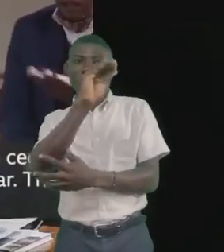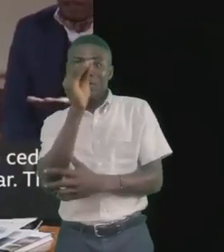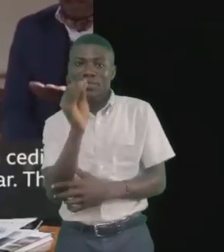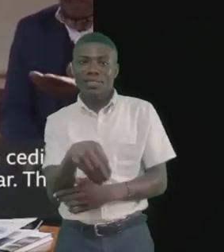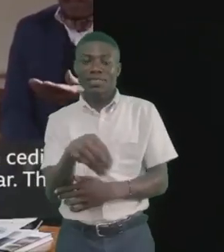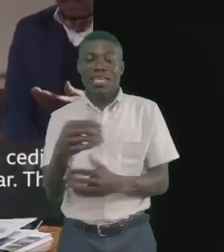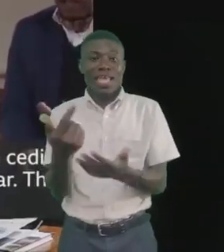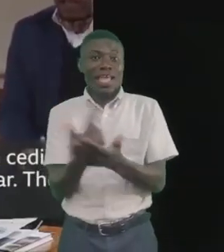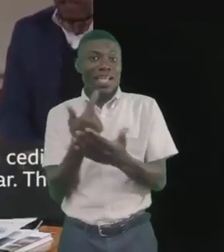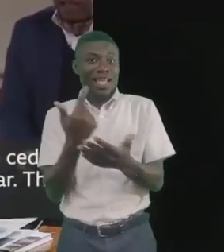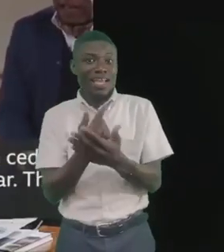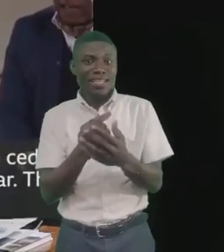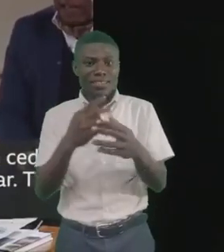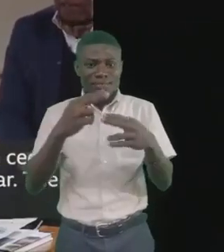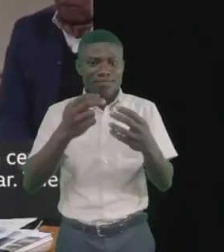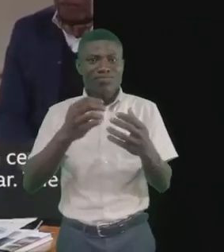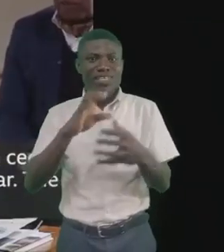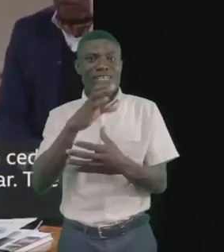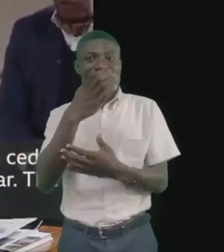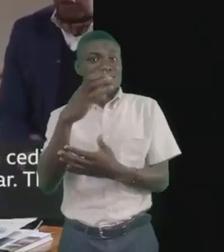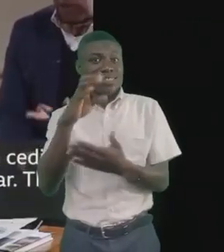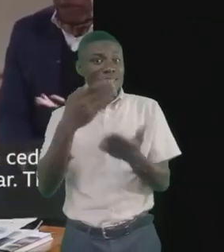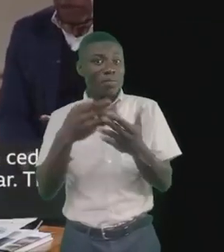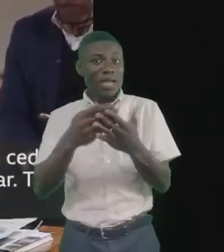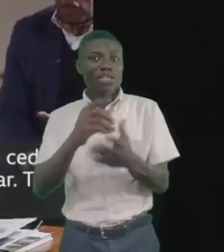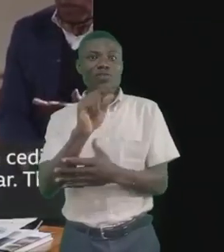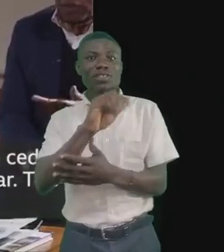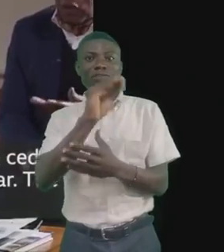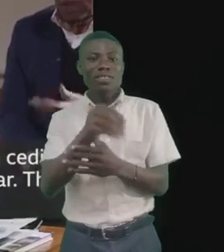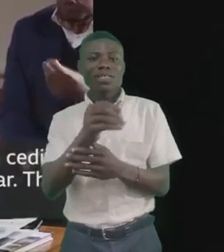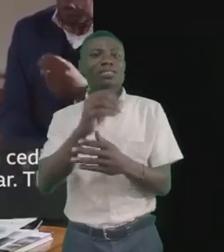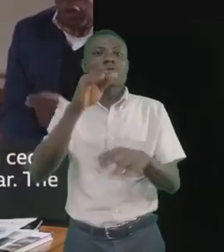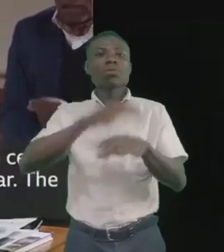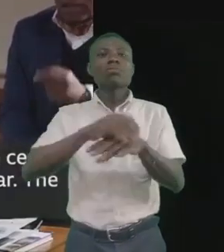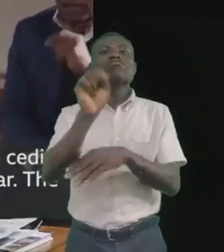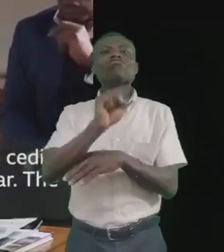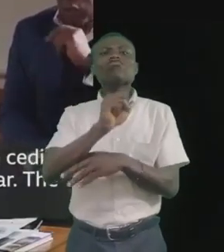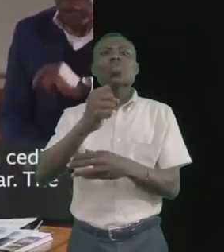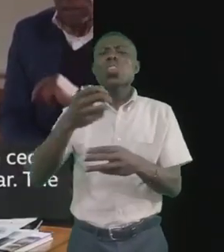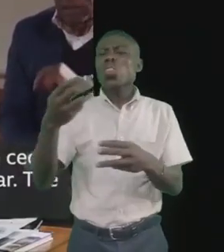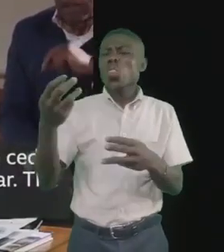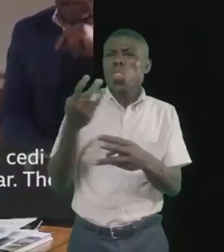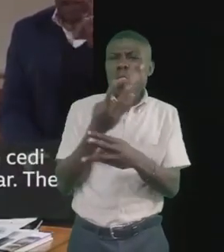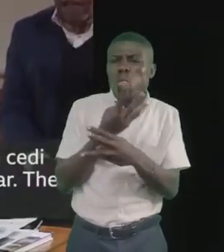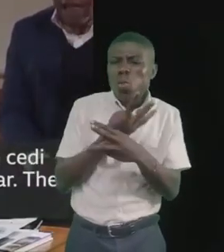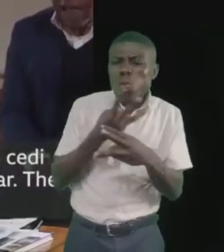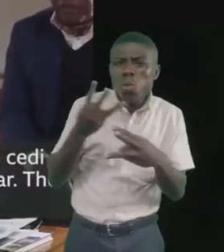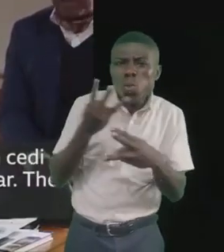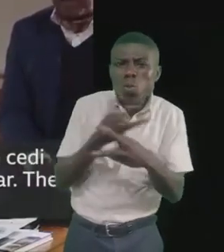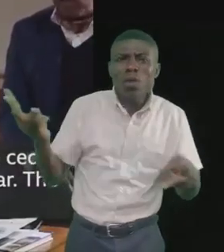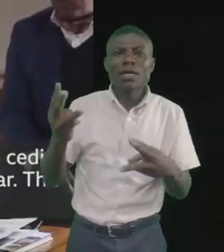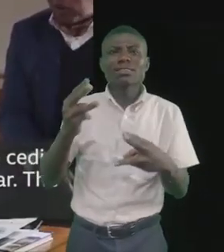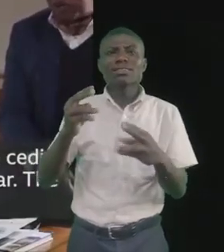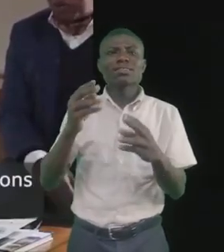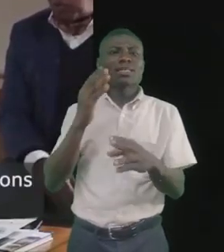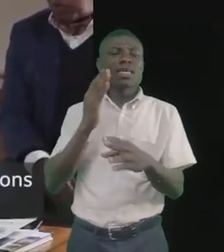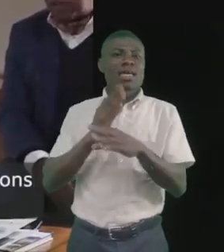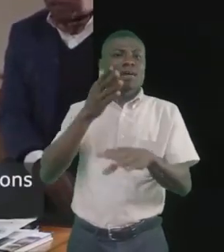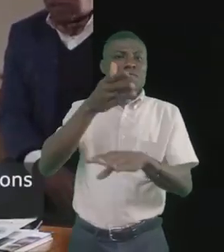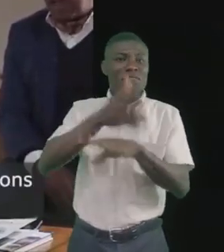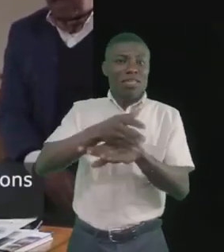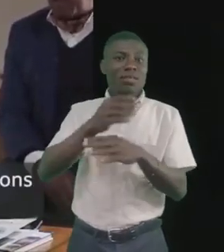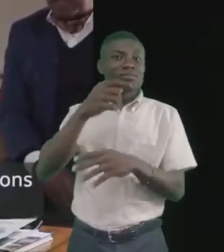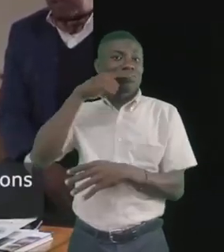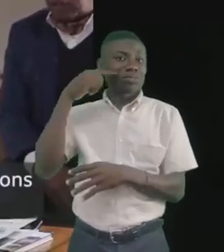15.7%. The Ghanaian cedi has fallen 20% on the dollar. The worst after Russia,